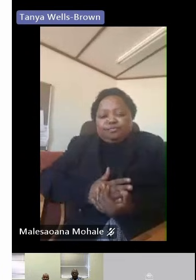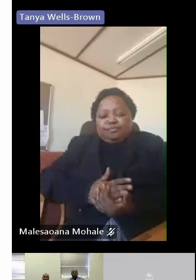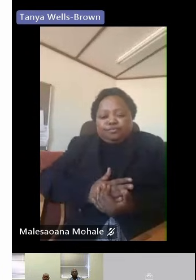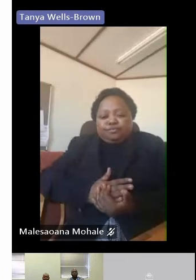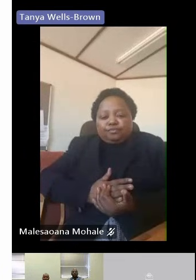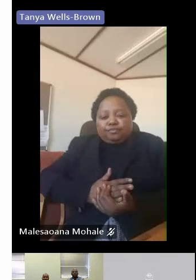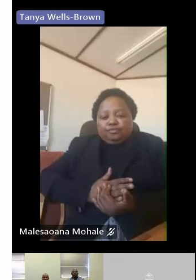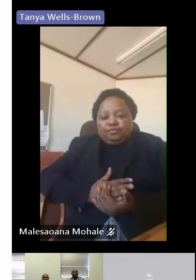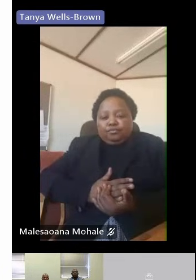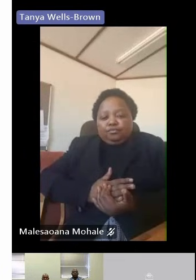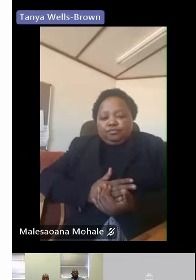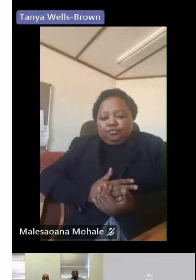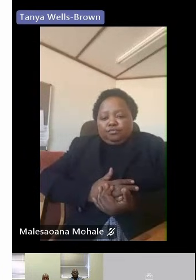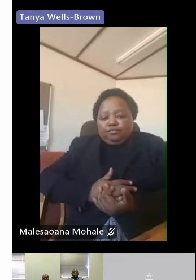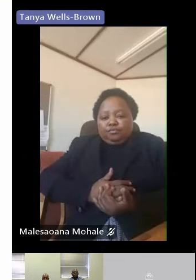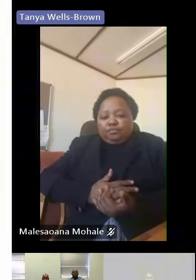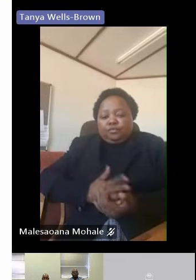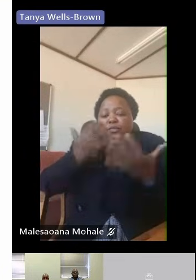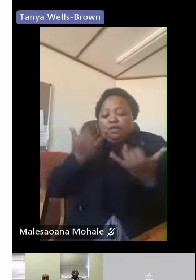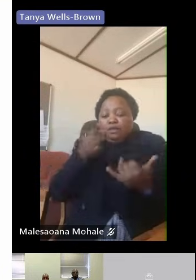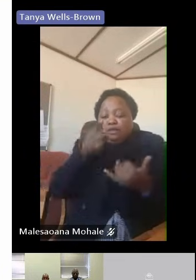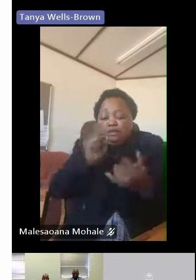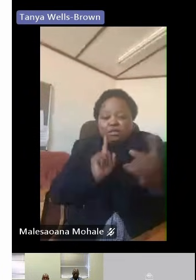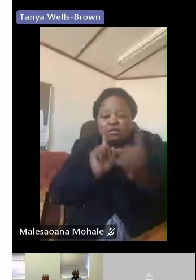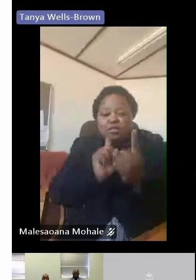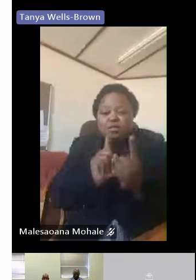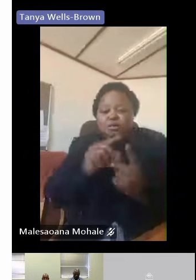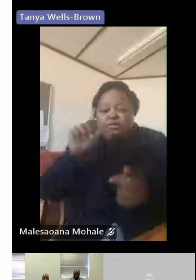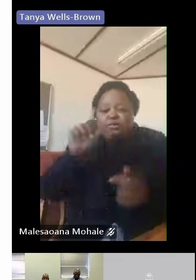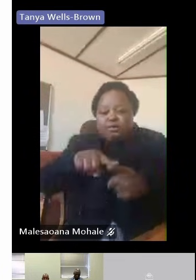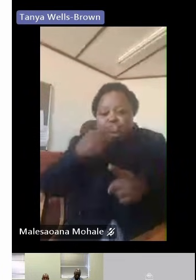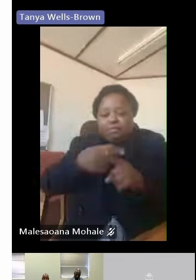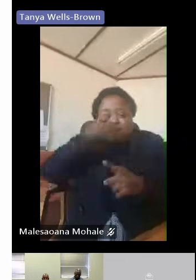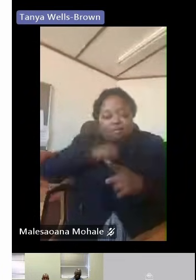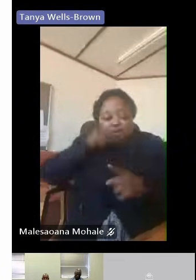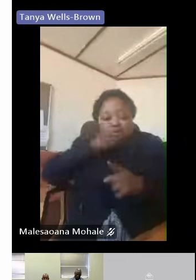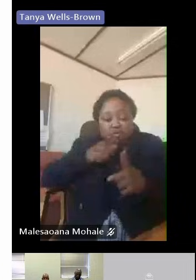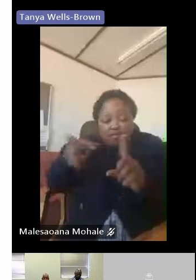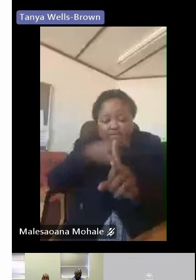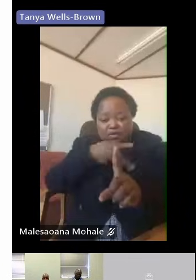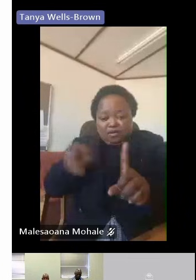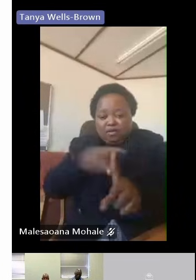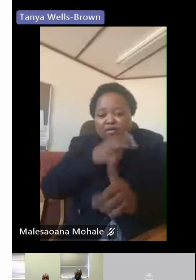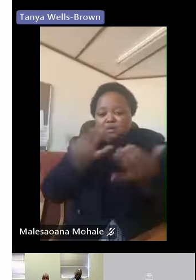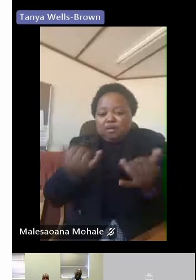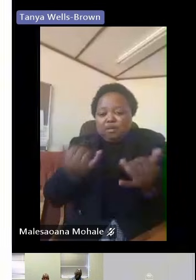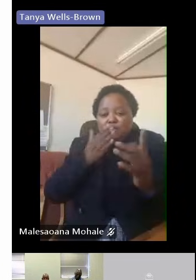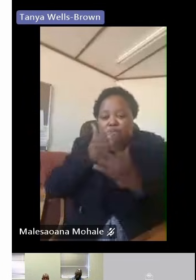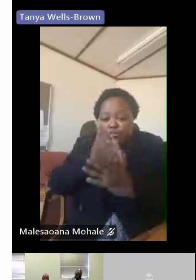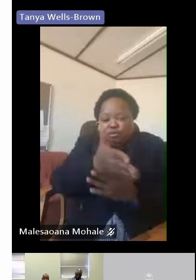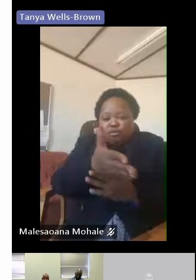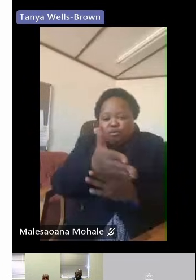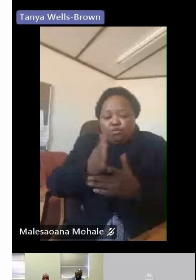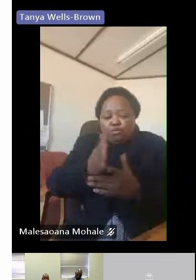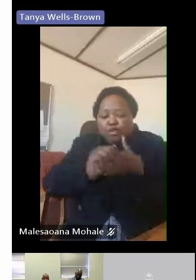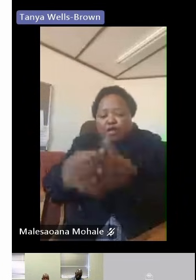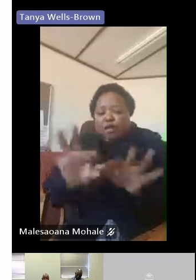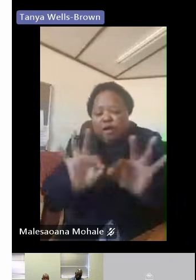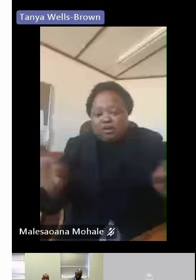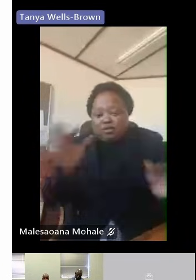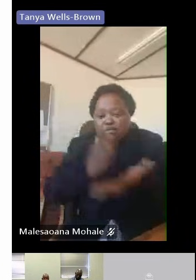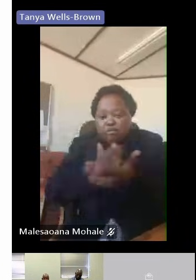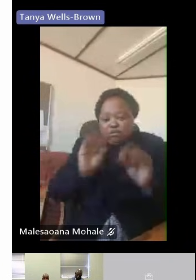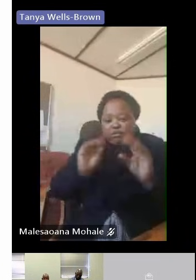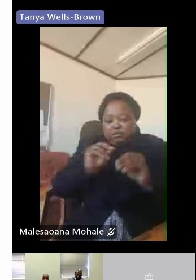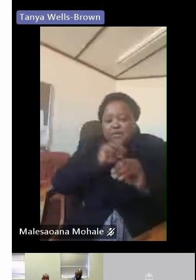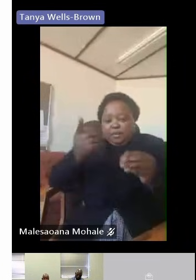trauma-informed approach as sexual violence. So even where guidelines exist, a health worker's ability